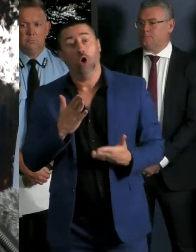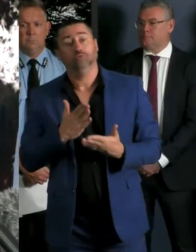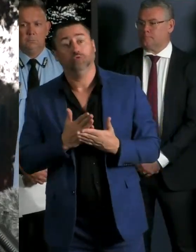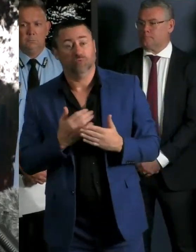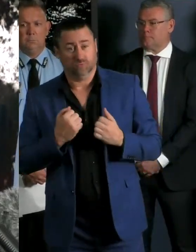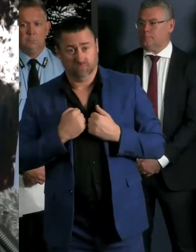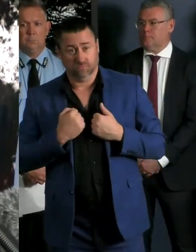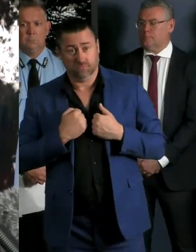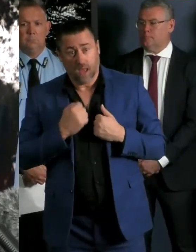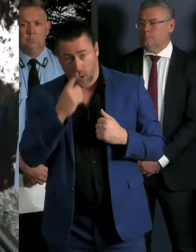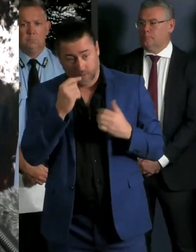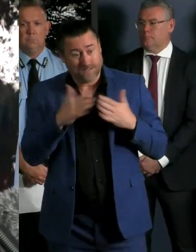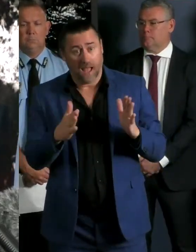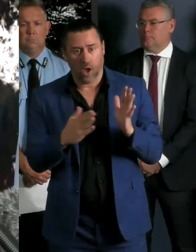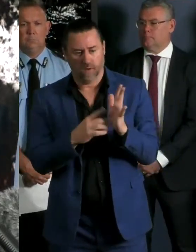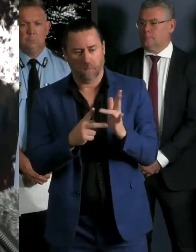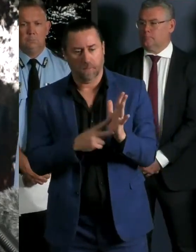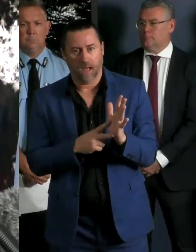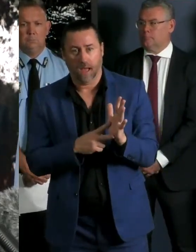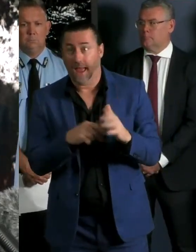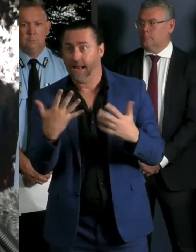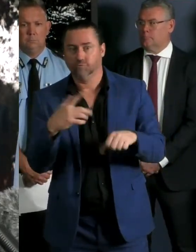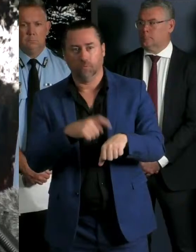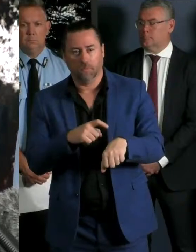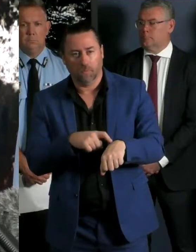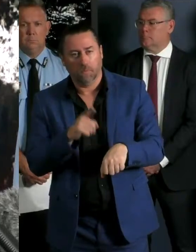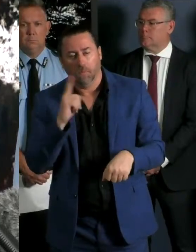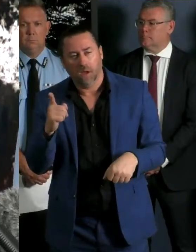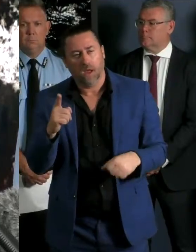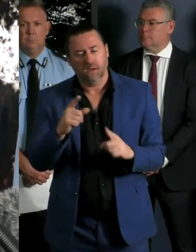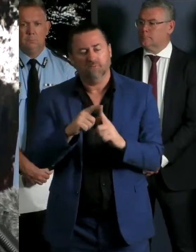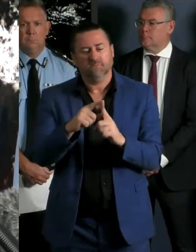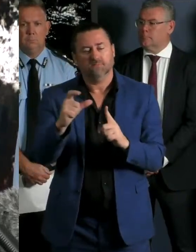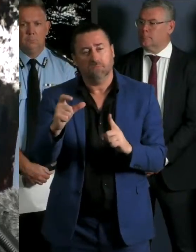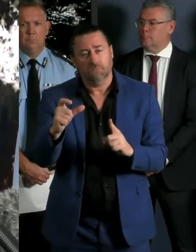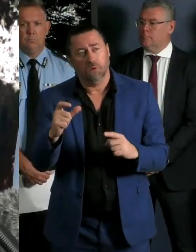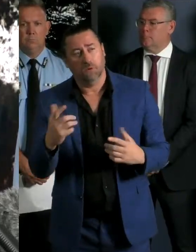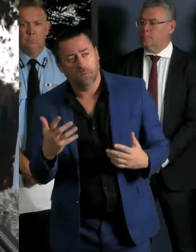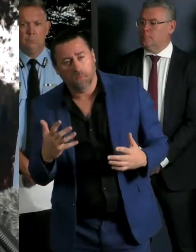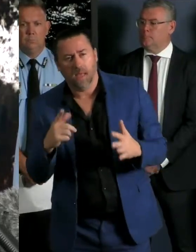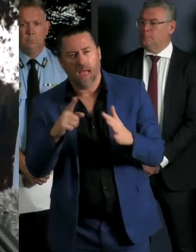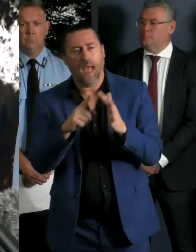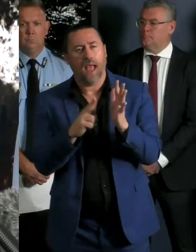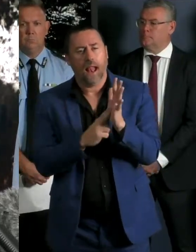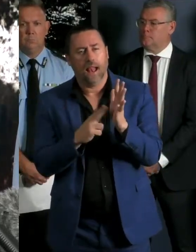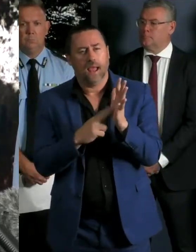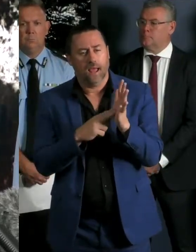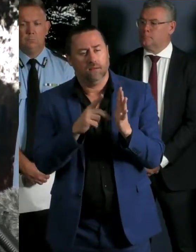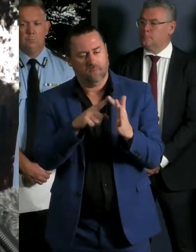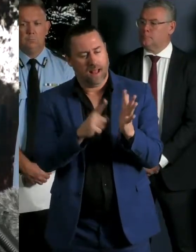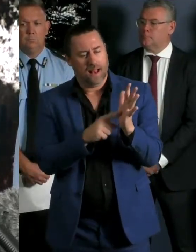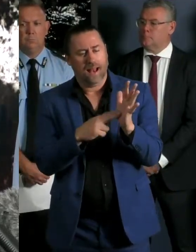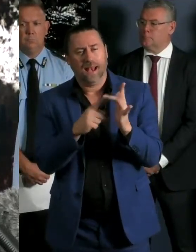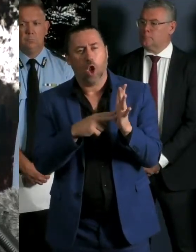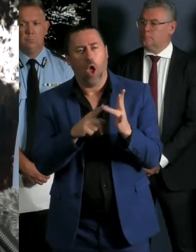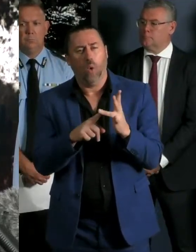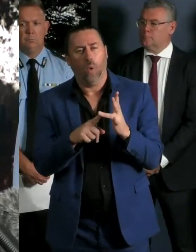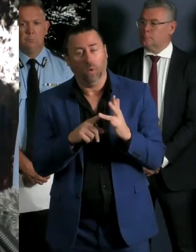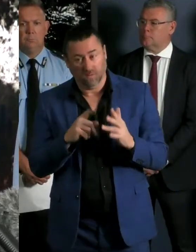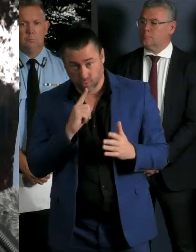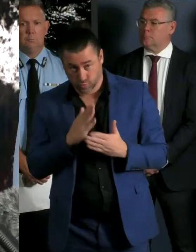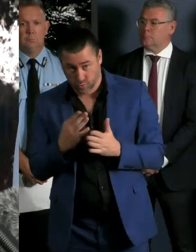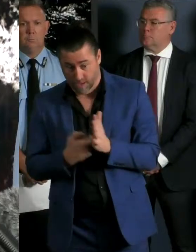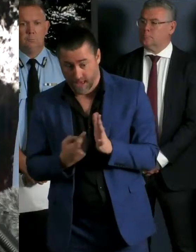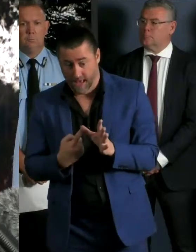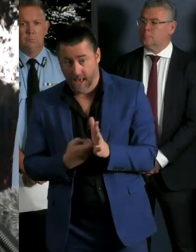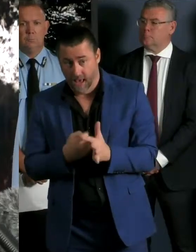November for Queensland. Seeing a tropical cyclone develop in December during an El Nino year is quite rare. In fact, we've not